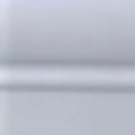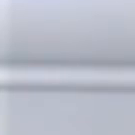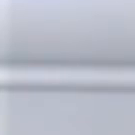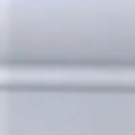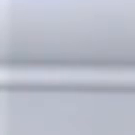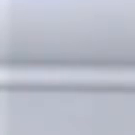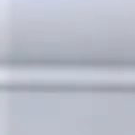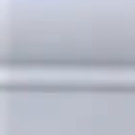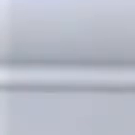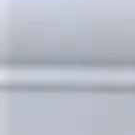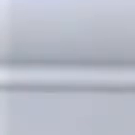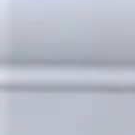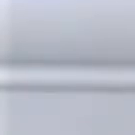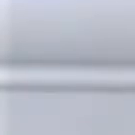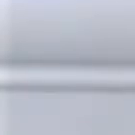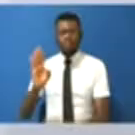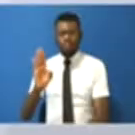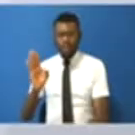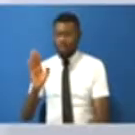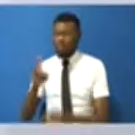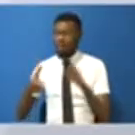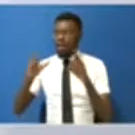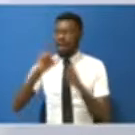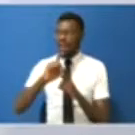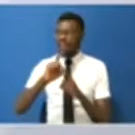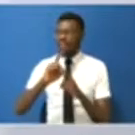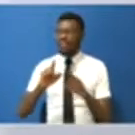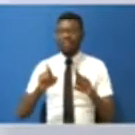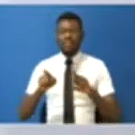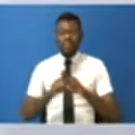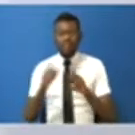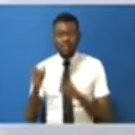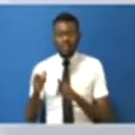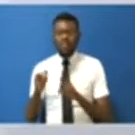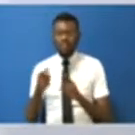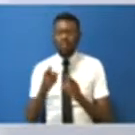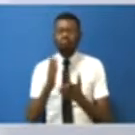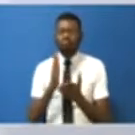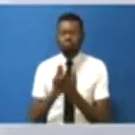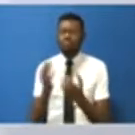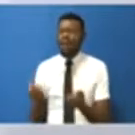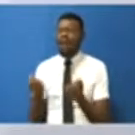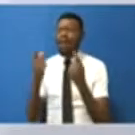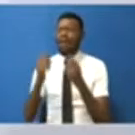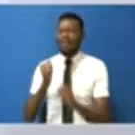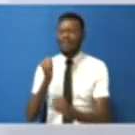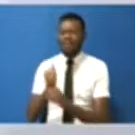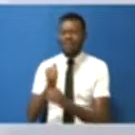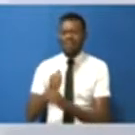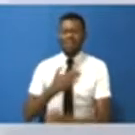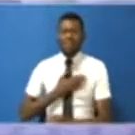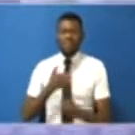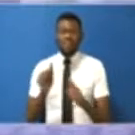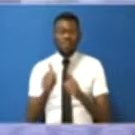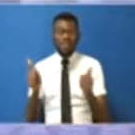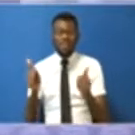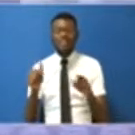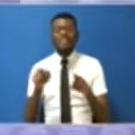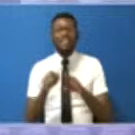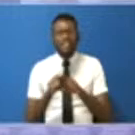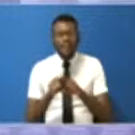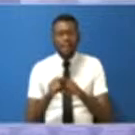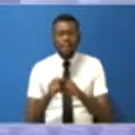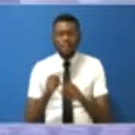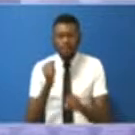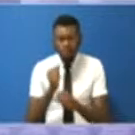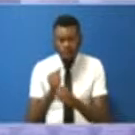it 3.3 billion higher at 19 billion that is actually understanding your assignment and prosecuting